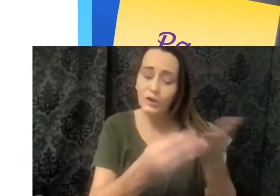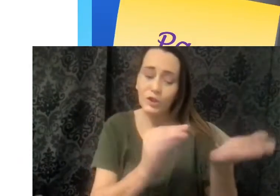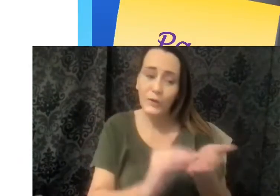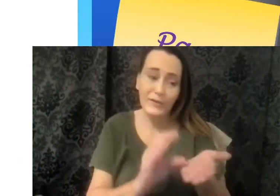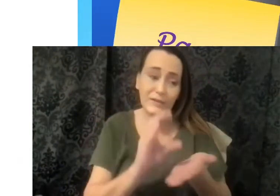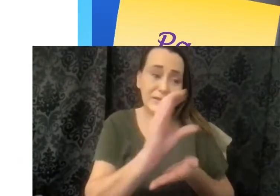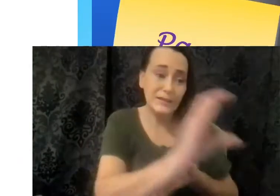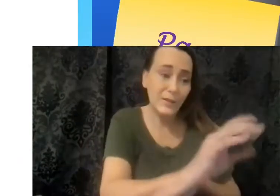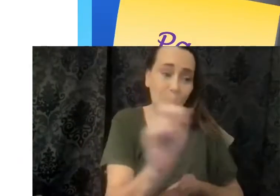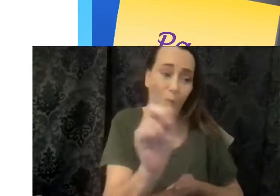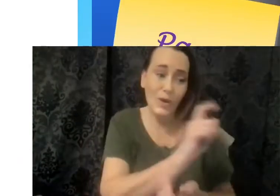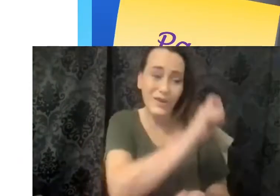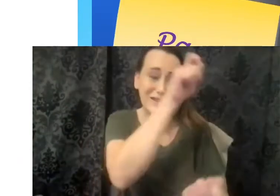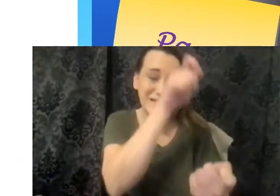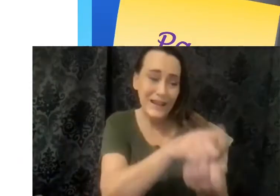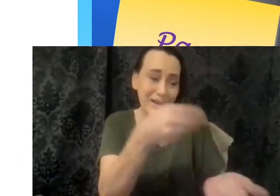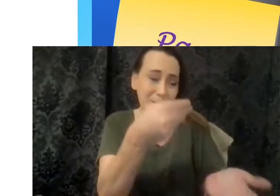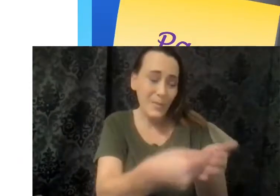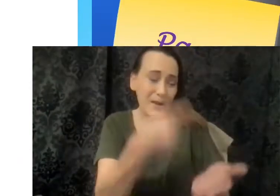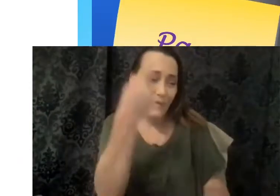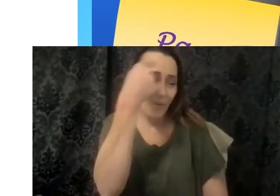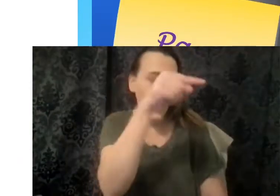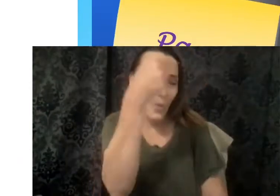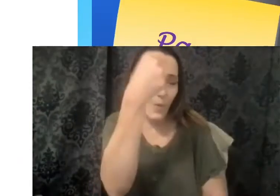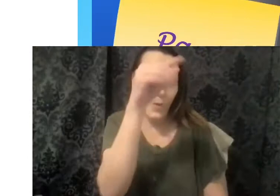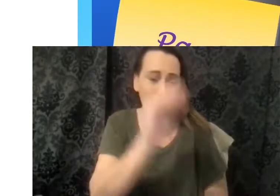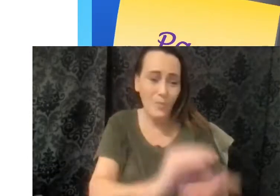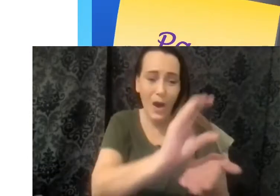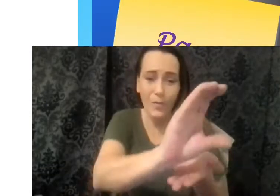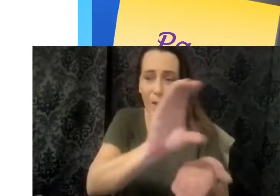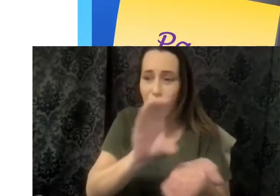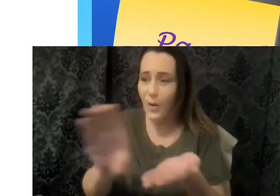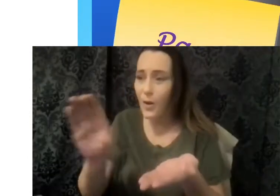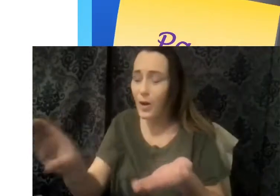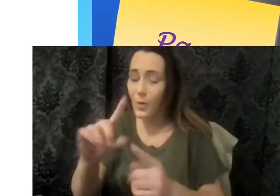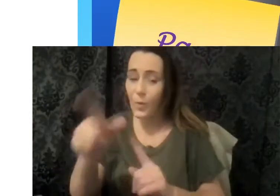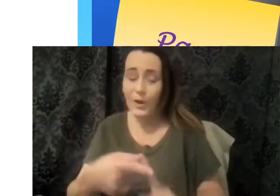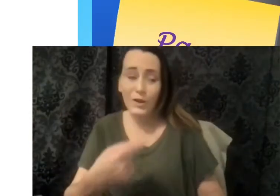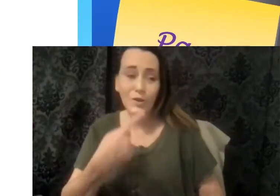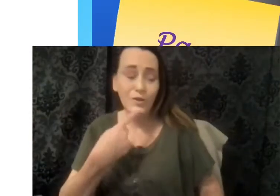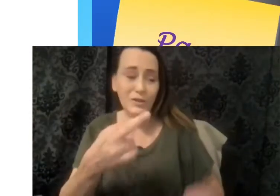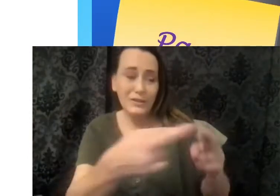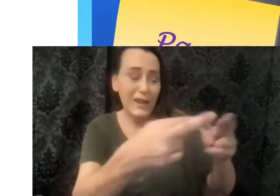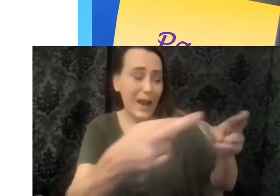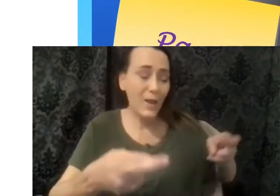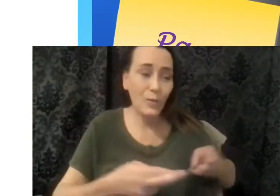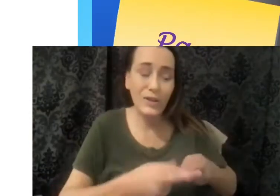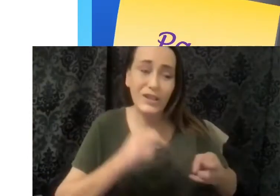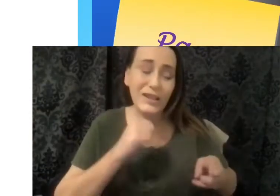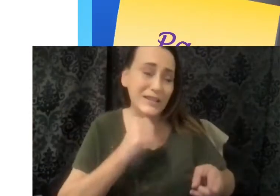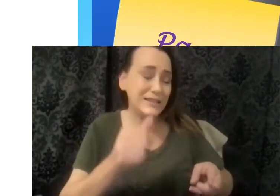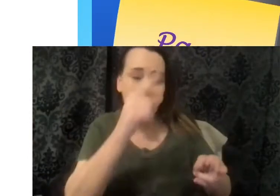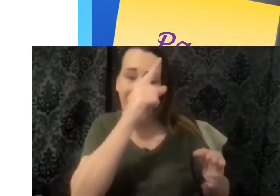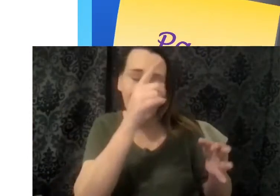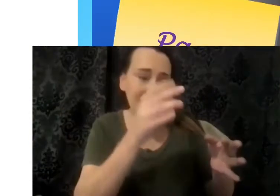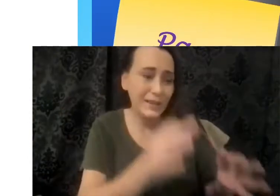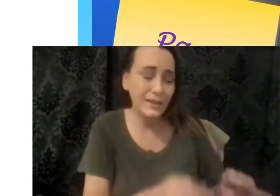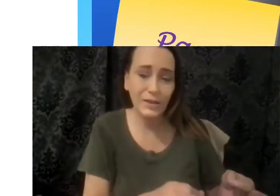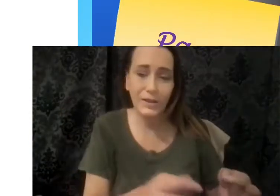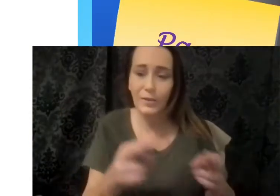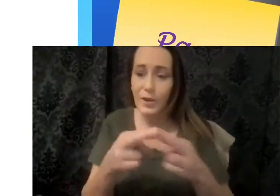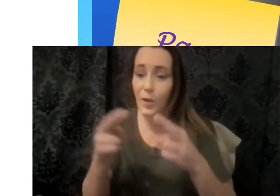exactly that money is going. Now, when you turn around and say that a region is not a conscience, a region is